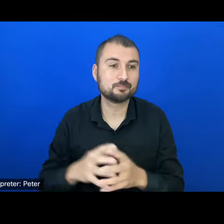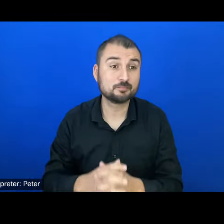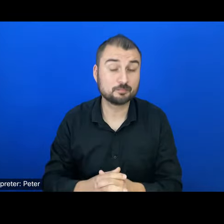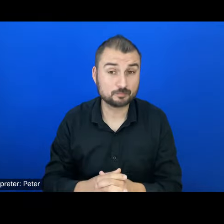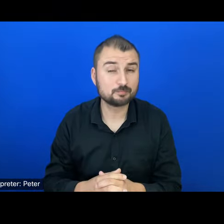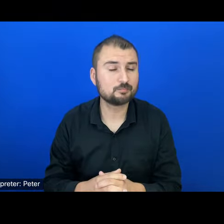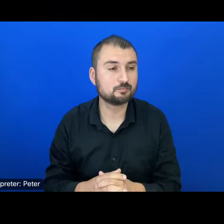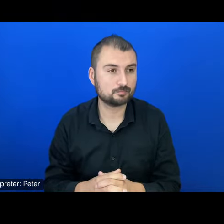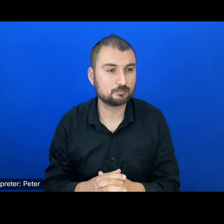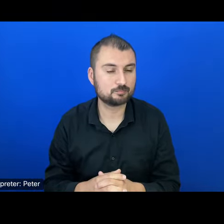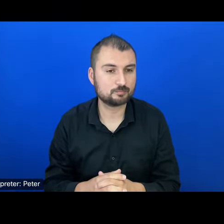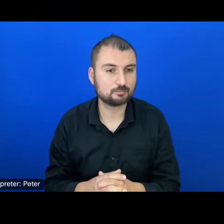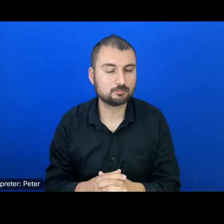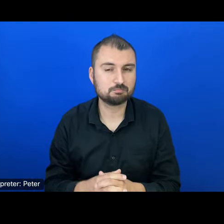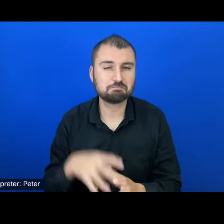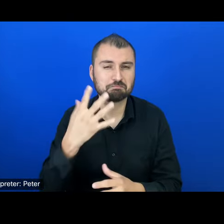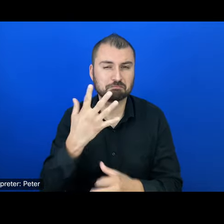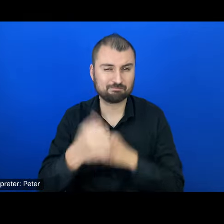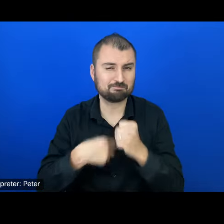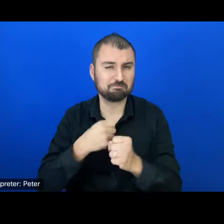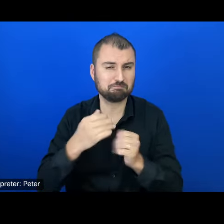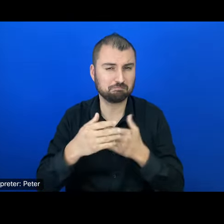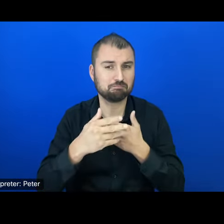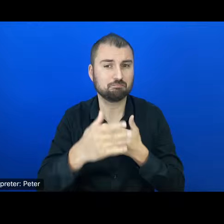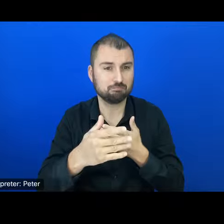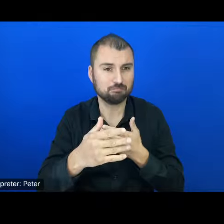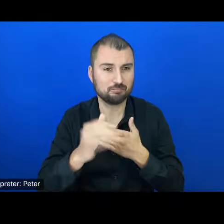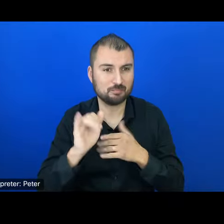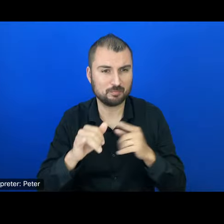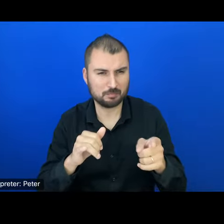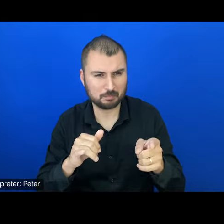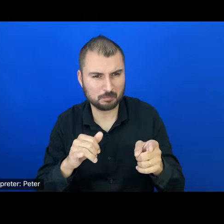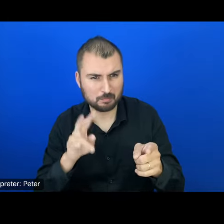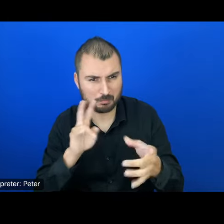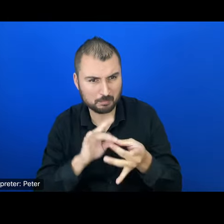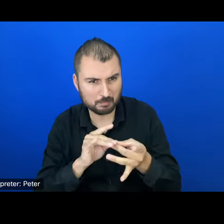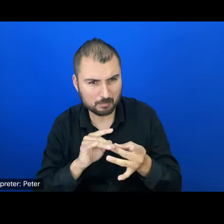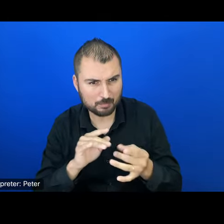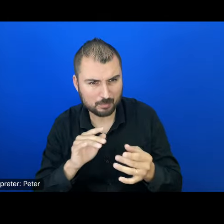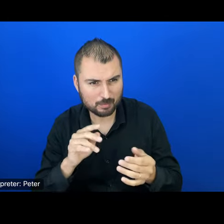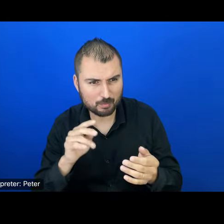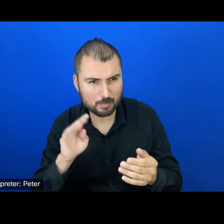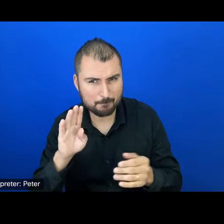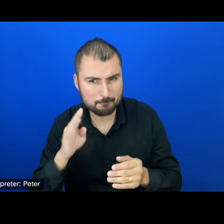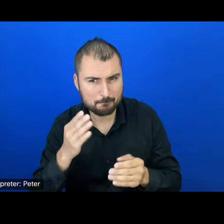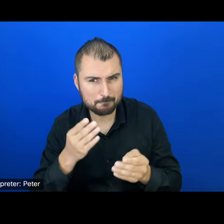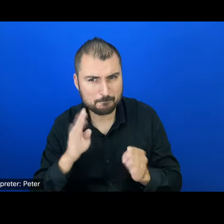So over the 5 years, so that's $1,059,000,000. Am I reading that right?